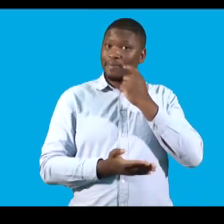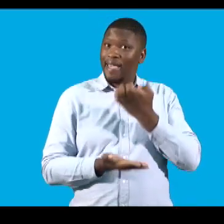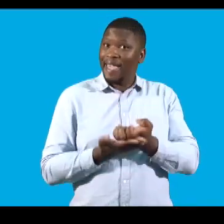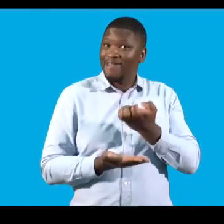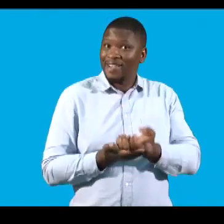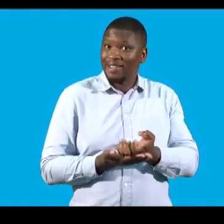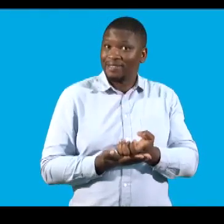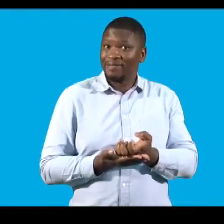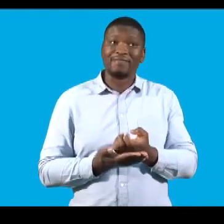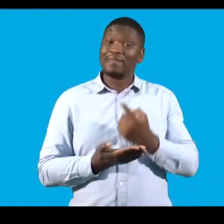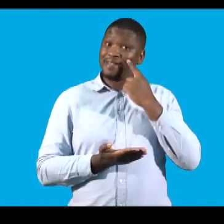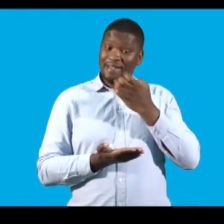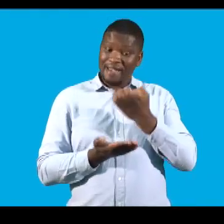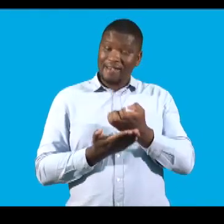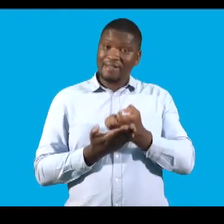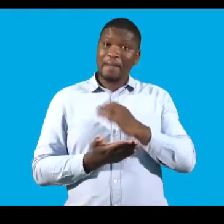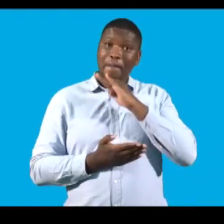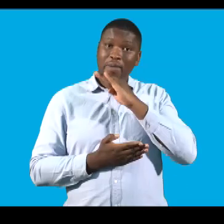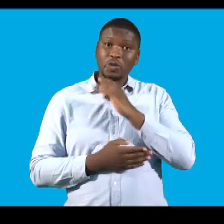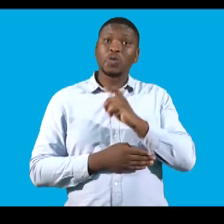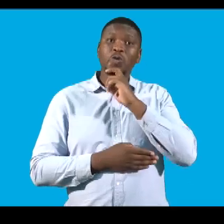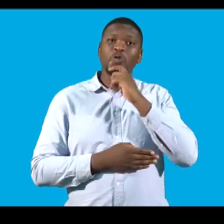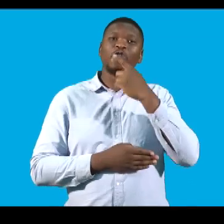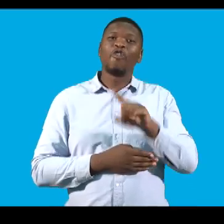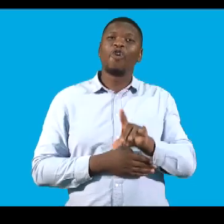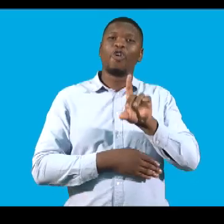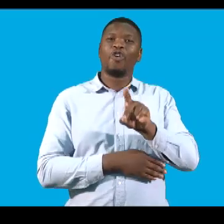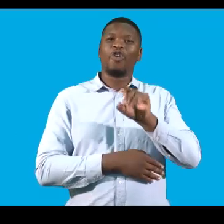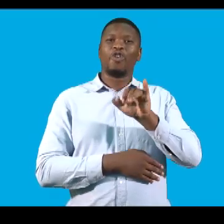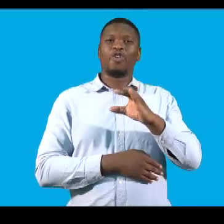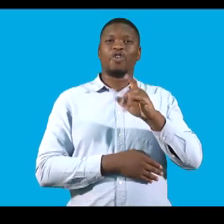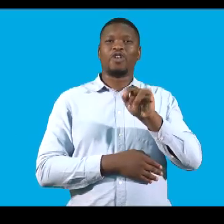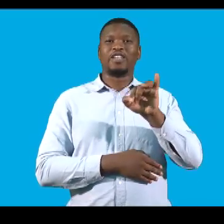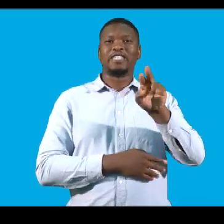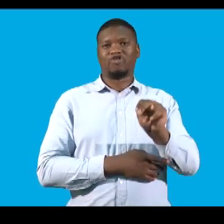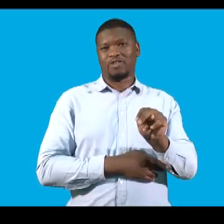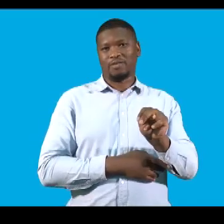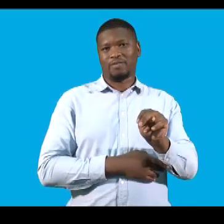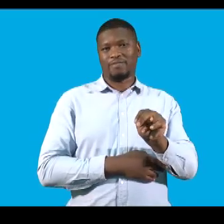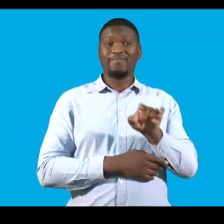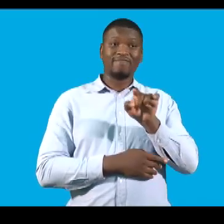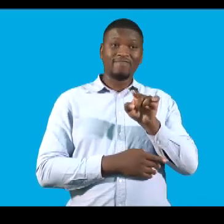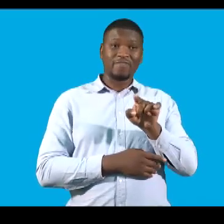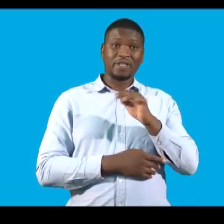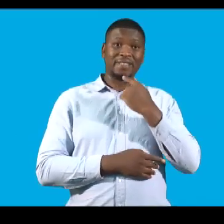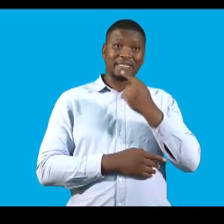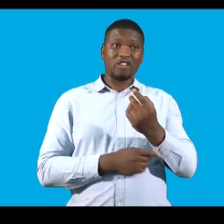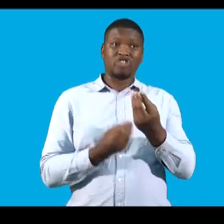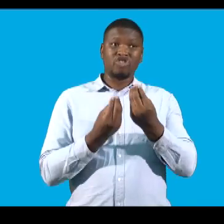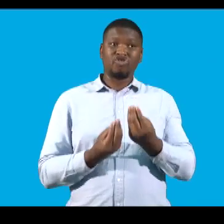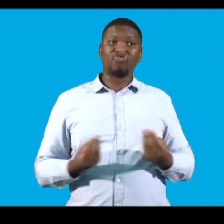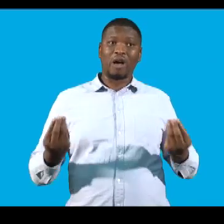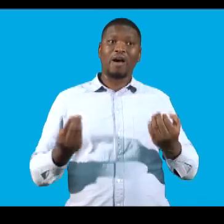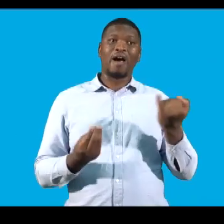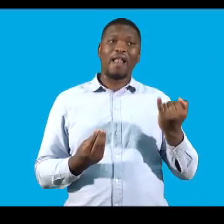And evidence would obviously refer to the use of diction. So, the diction that we're using is the child is described